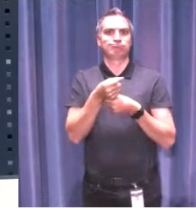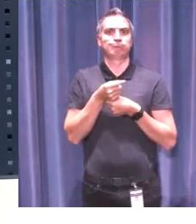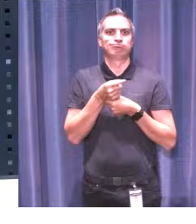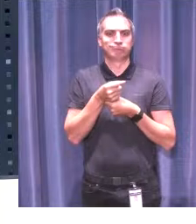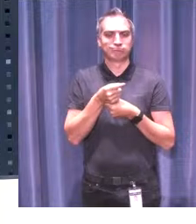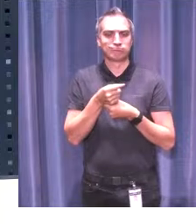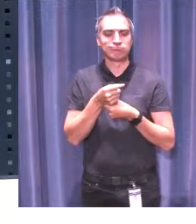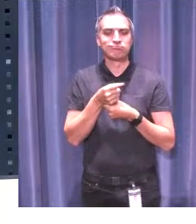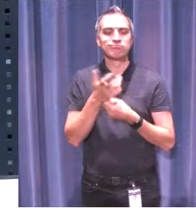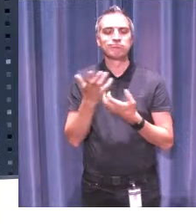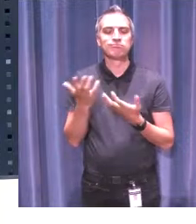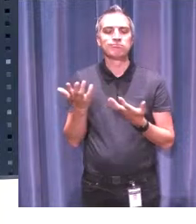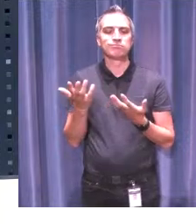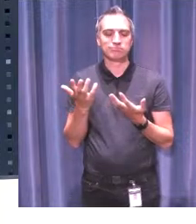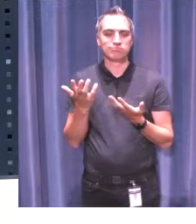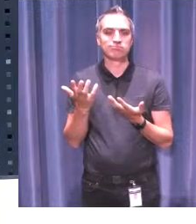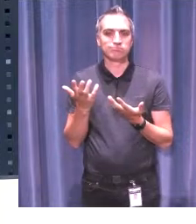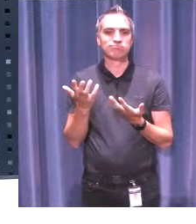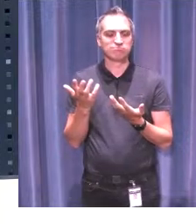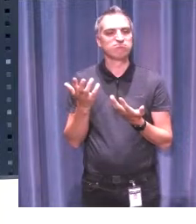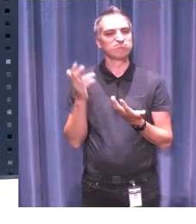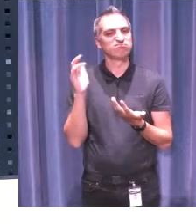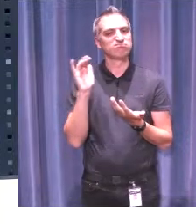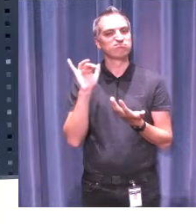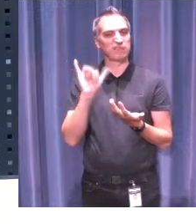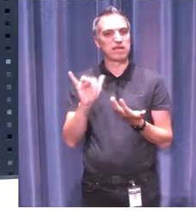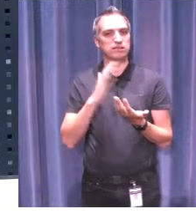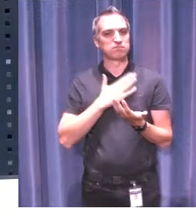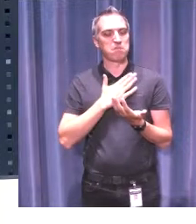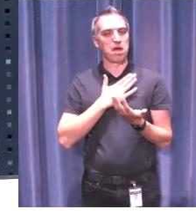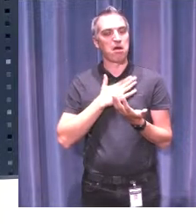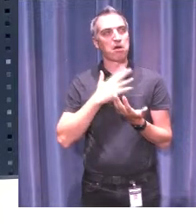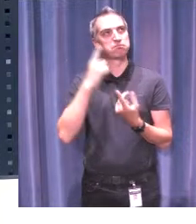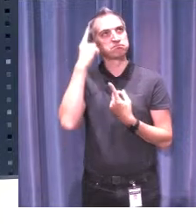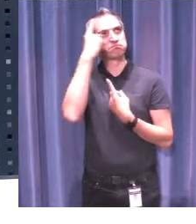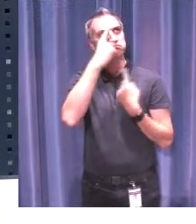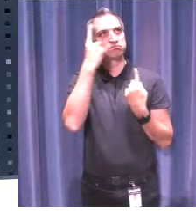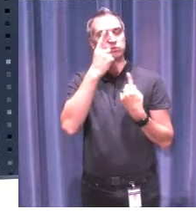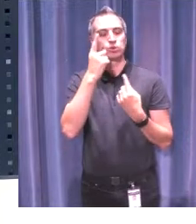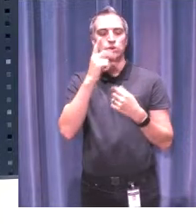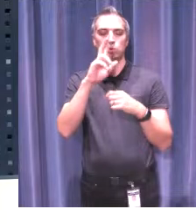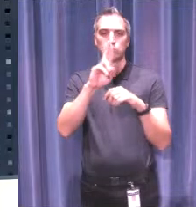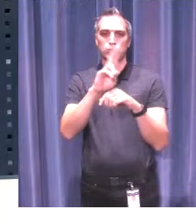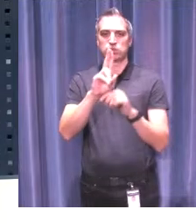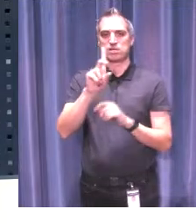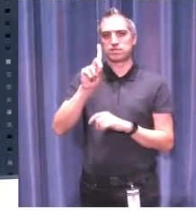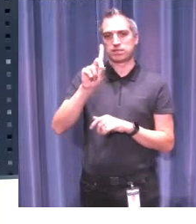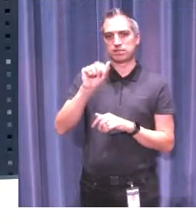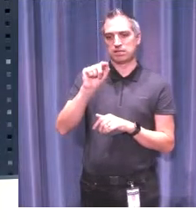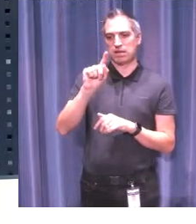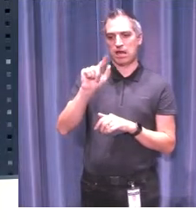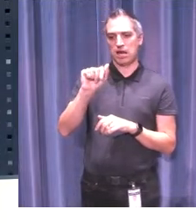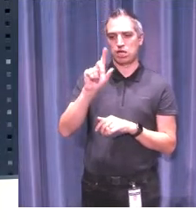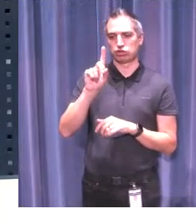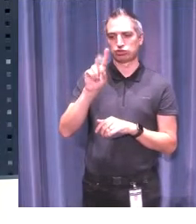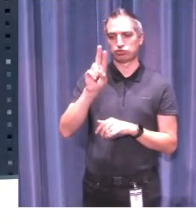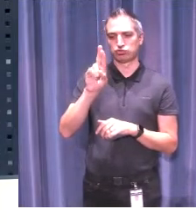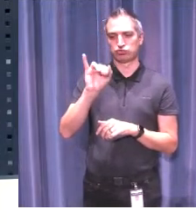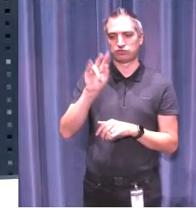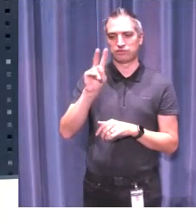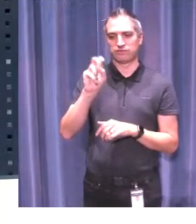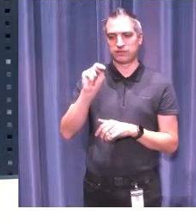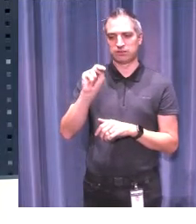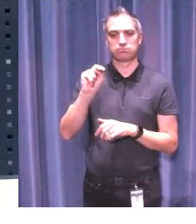so that is what I think of when I think of data-driven decisions, is utilizing